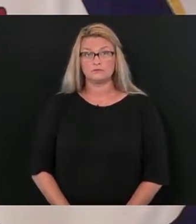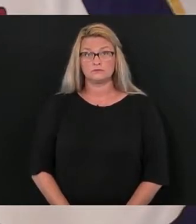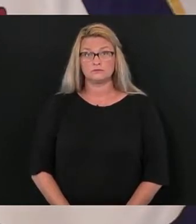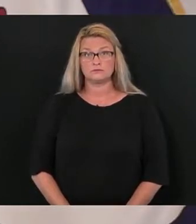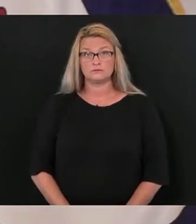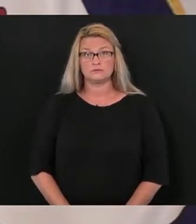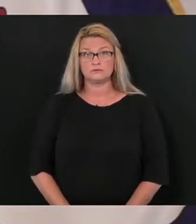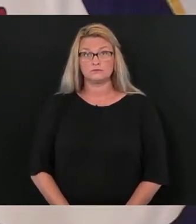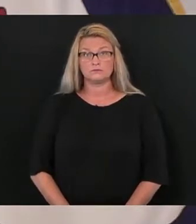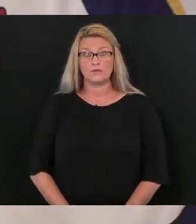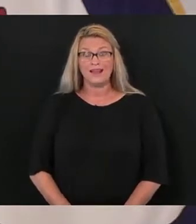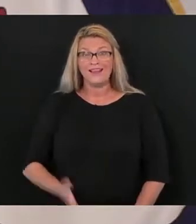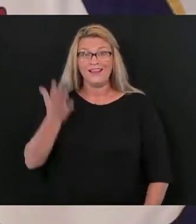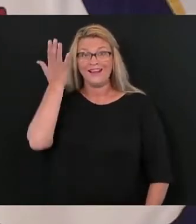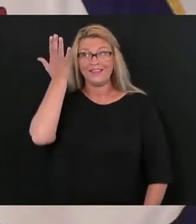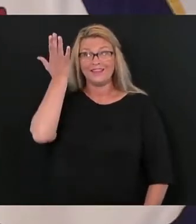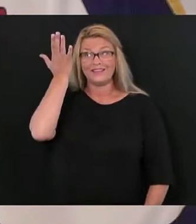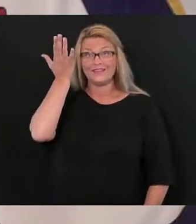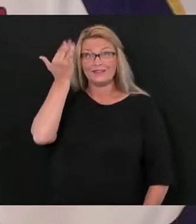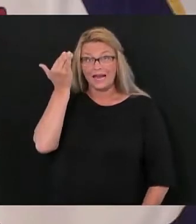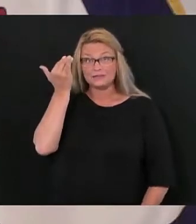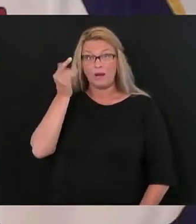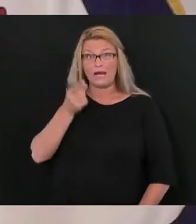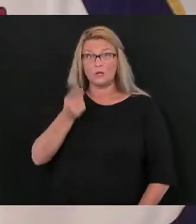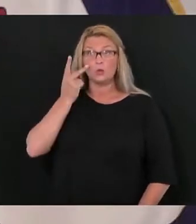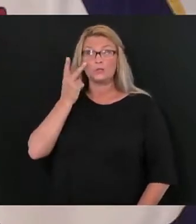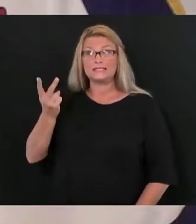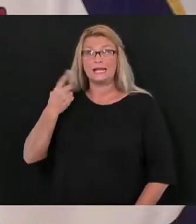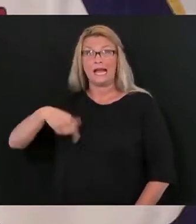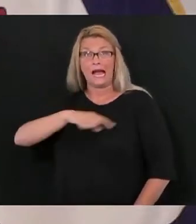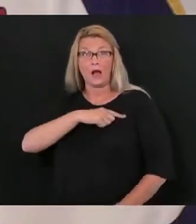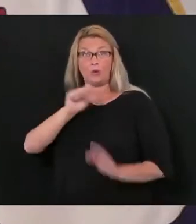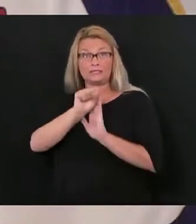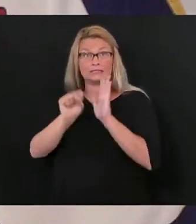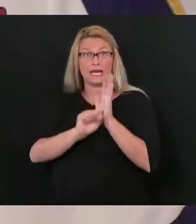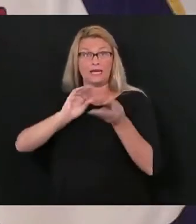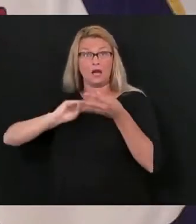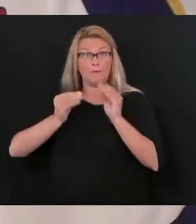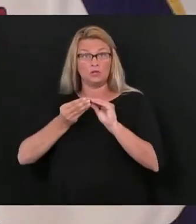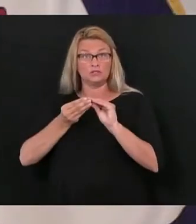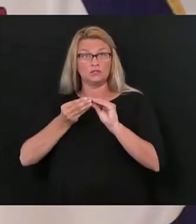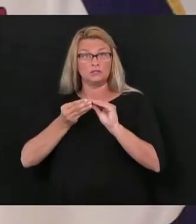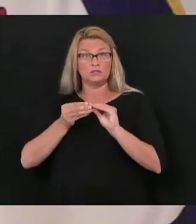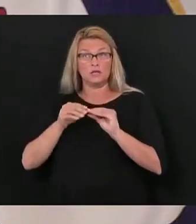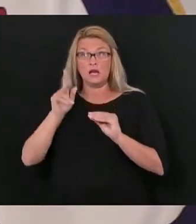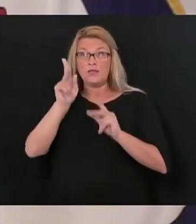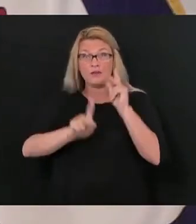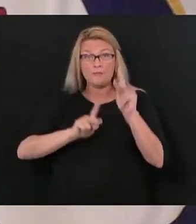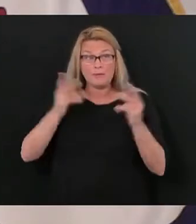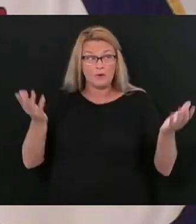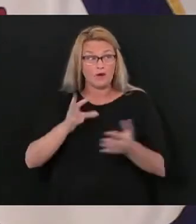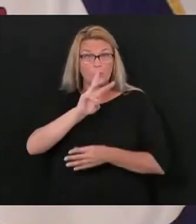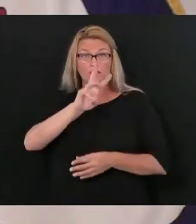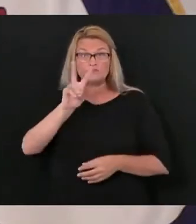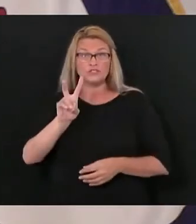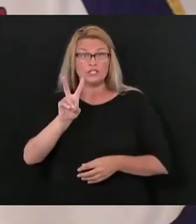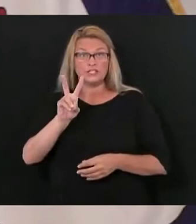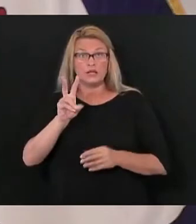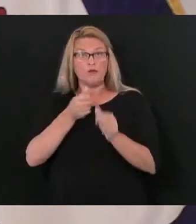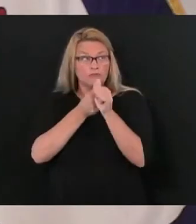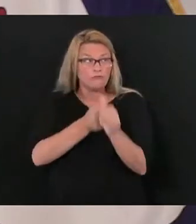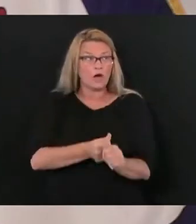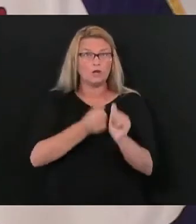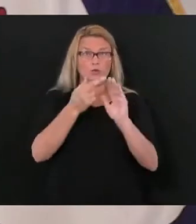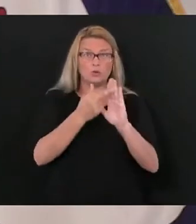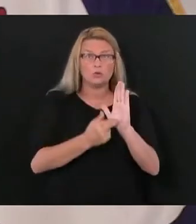numbers that we're pitching, because in doing that, you, West Virginians, have stepped up to the plate and you have answered